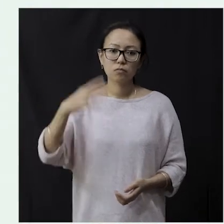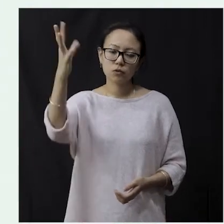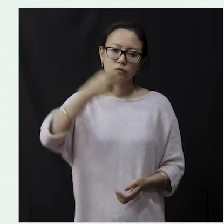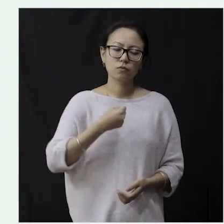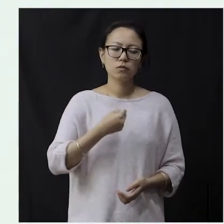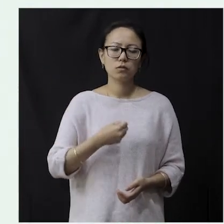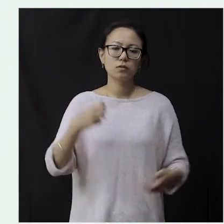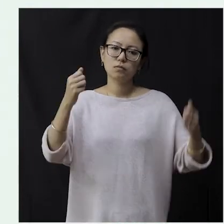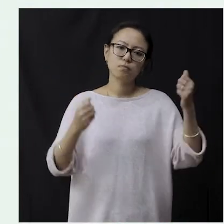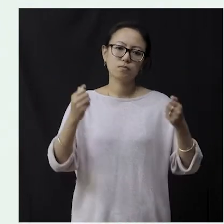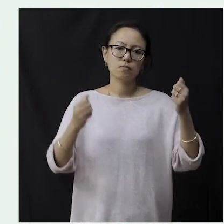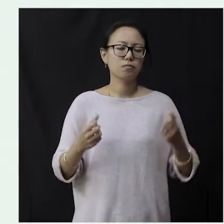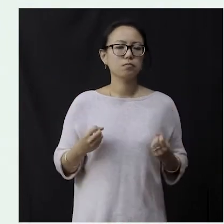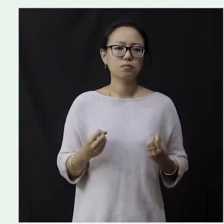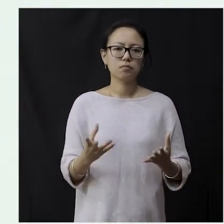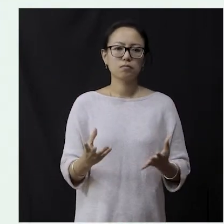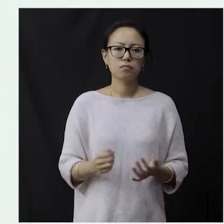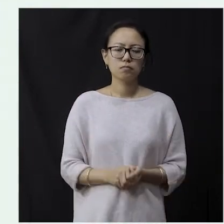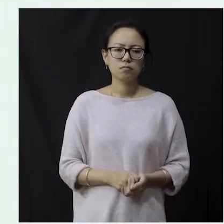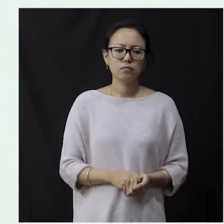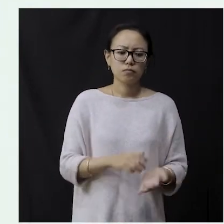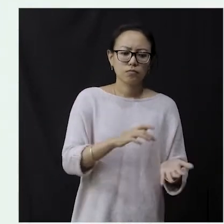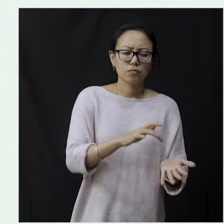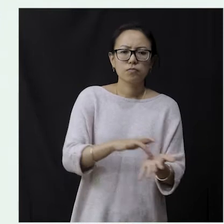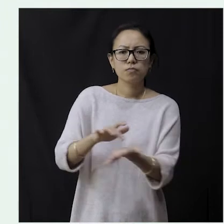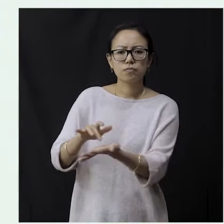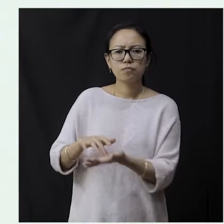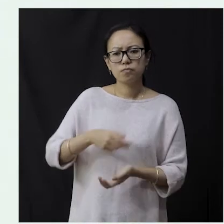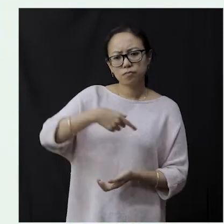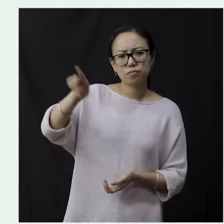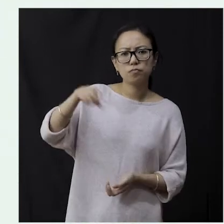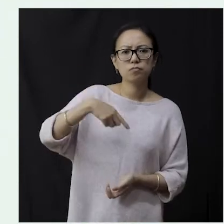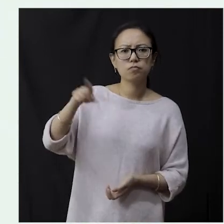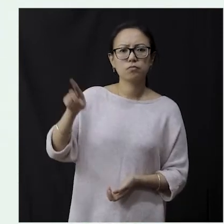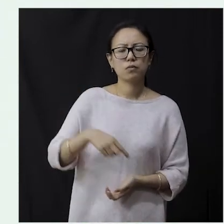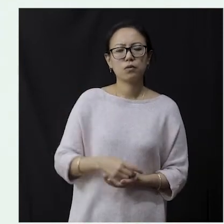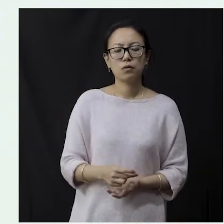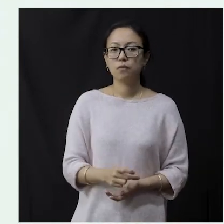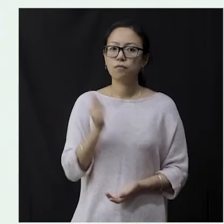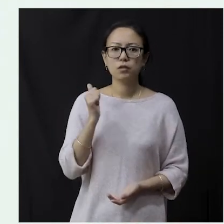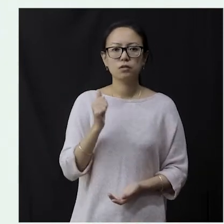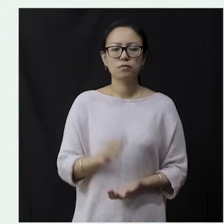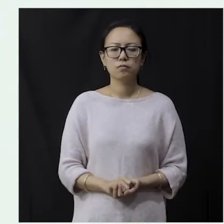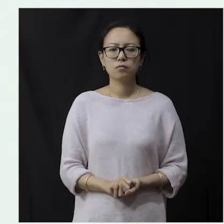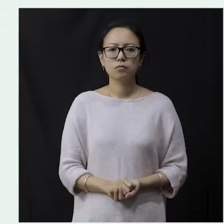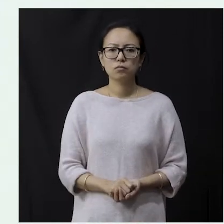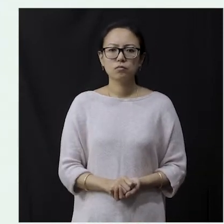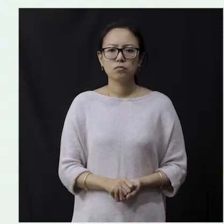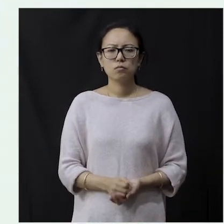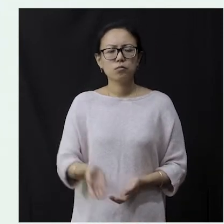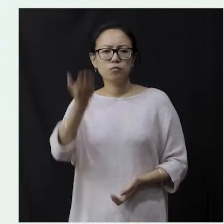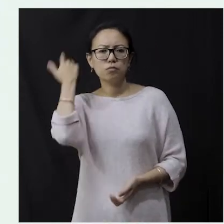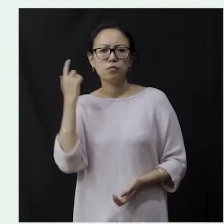could travel from one place to another so quickly. Those days which was taking 1 week, now they can